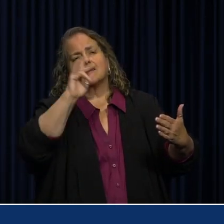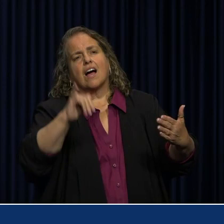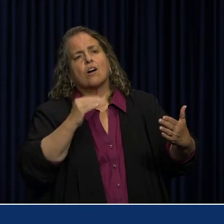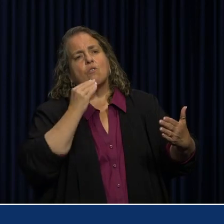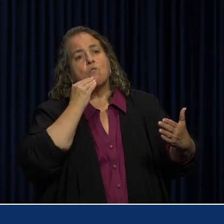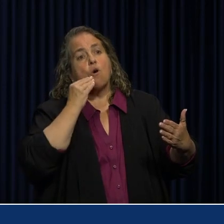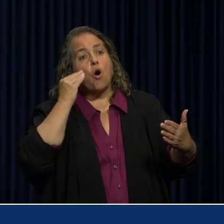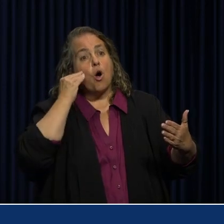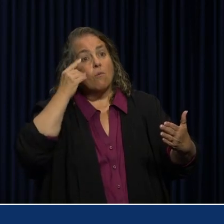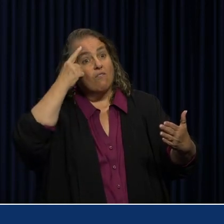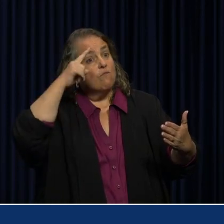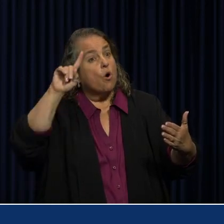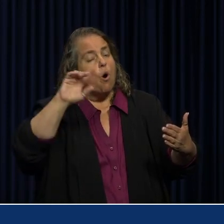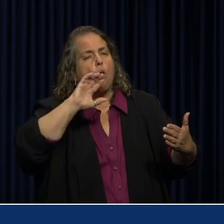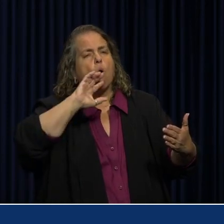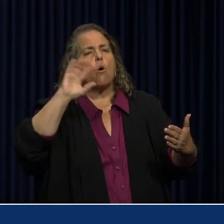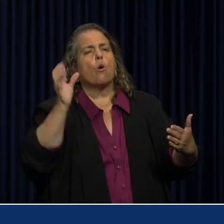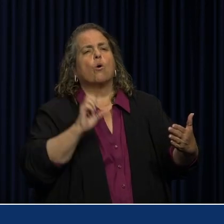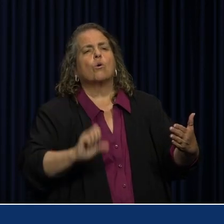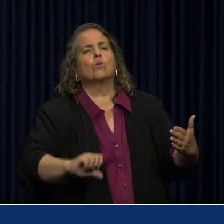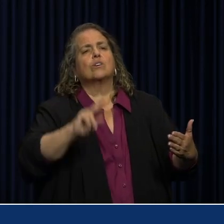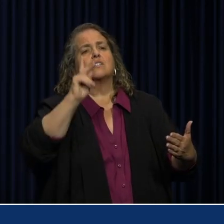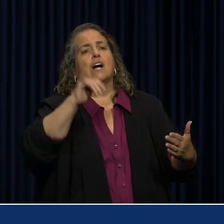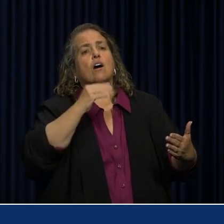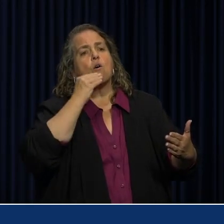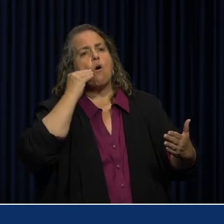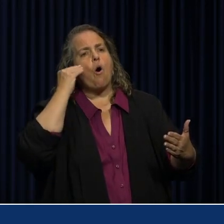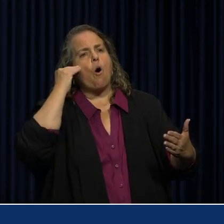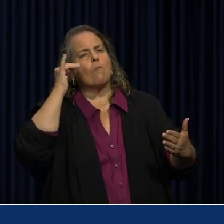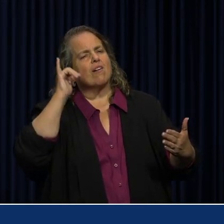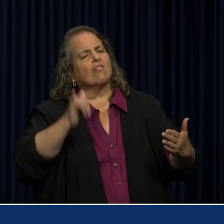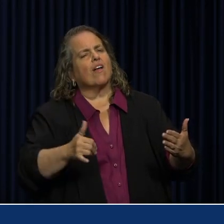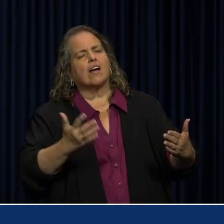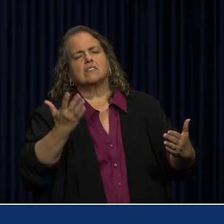the old Kentucky home far